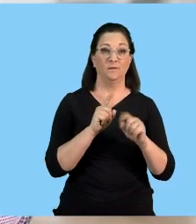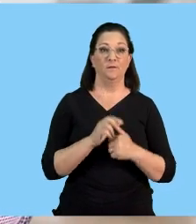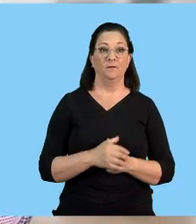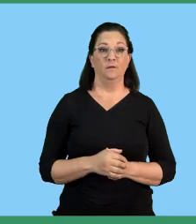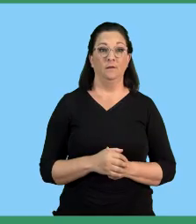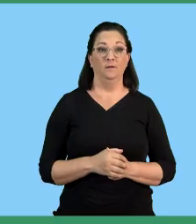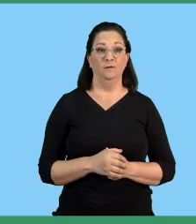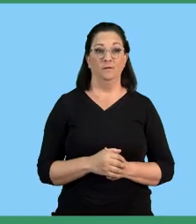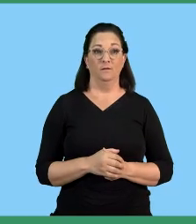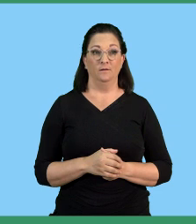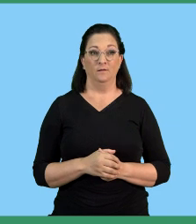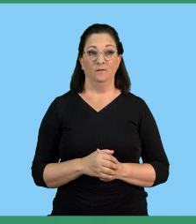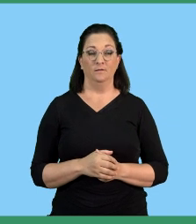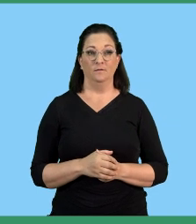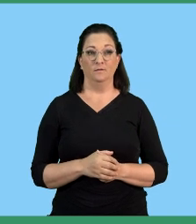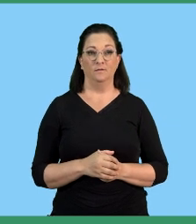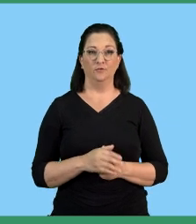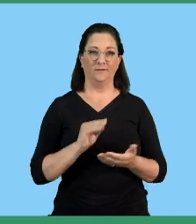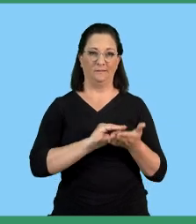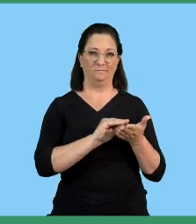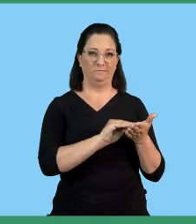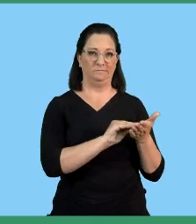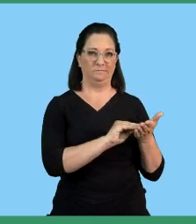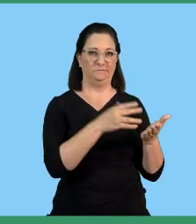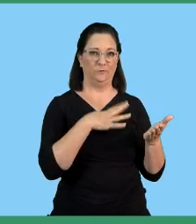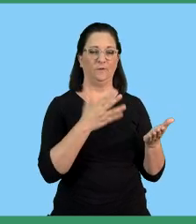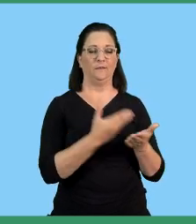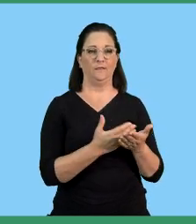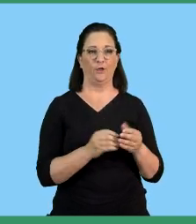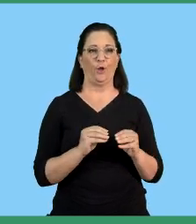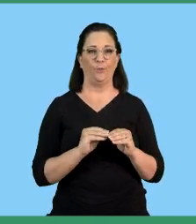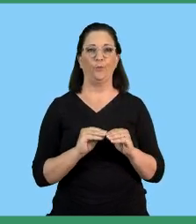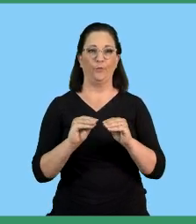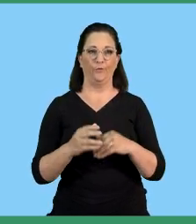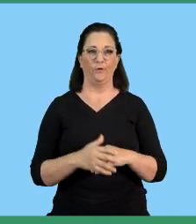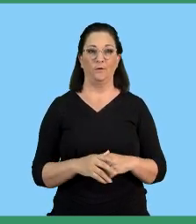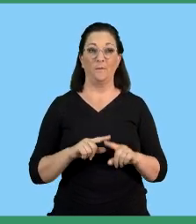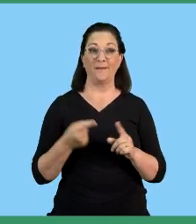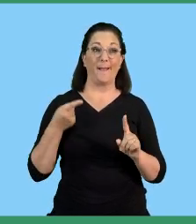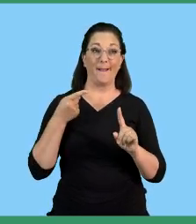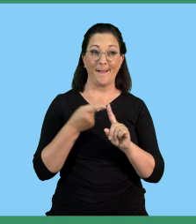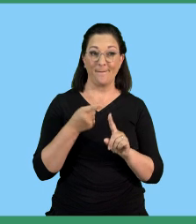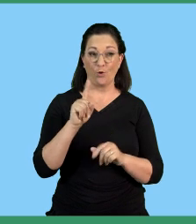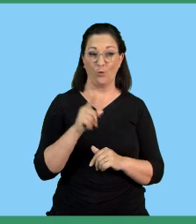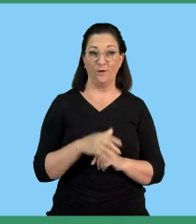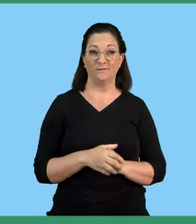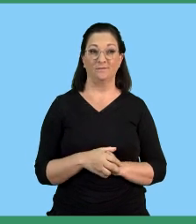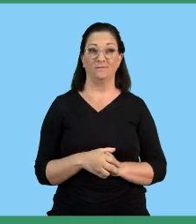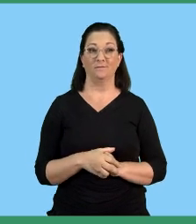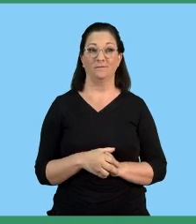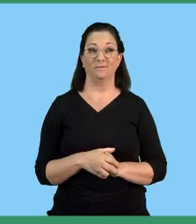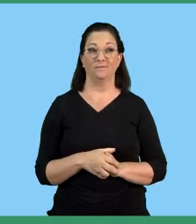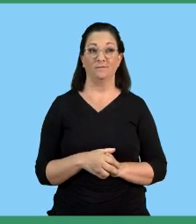my apologies, let me quickly erase this so that we can move on. Right. The aim of a horizontal strategy is